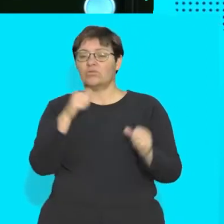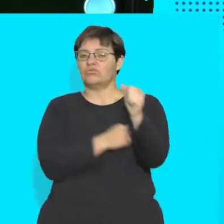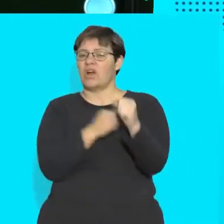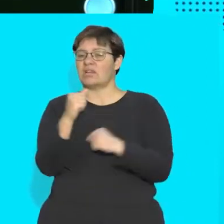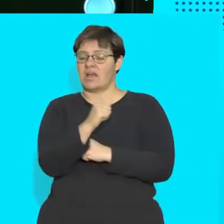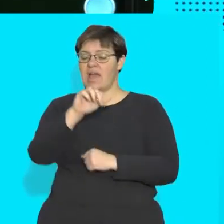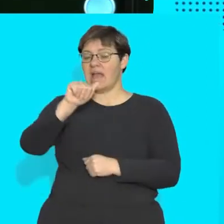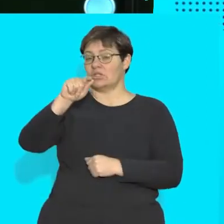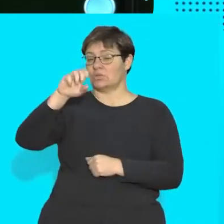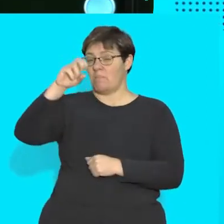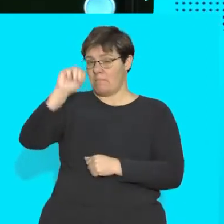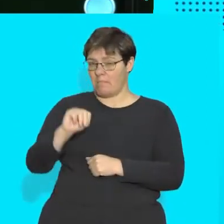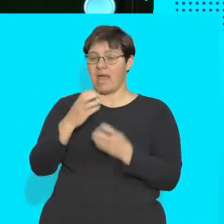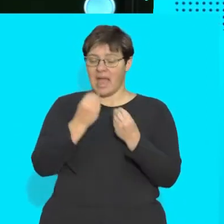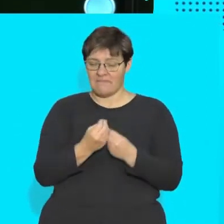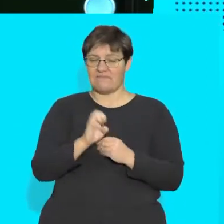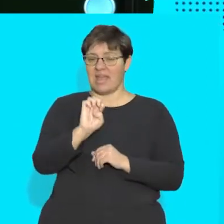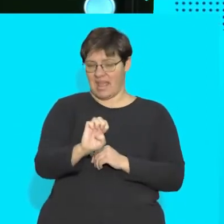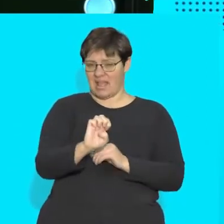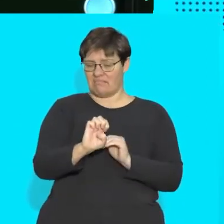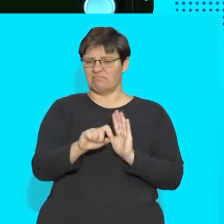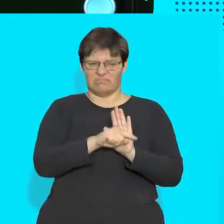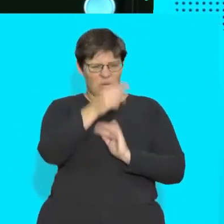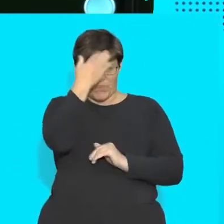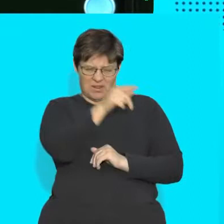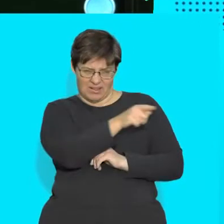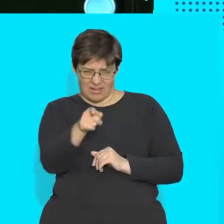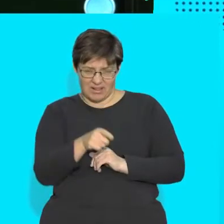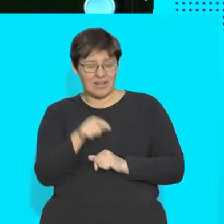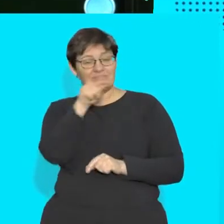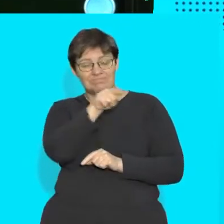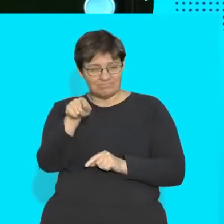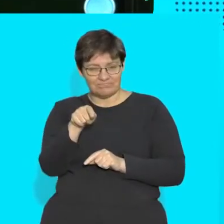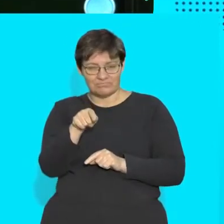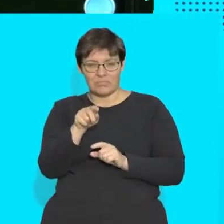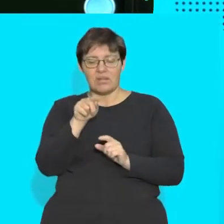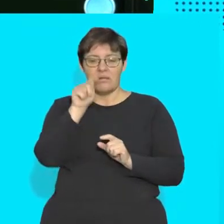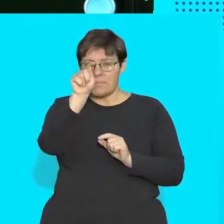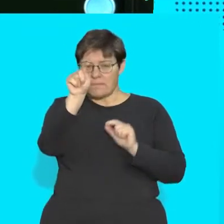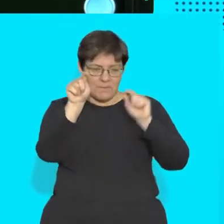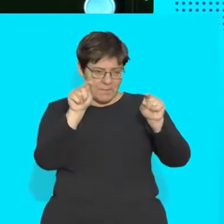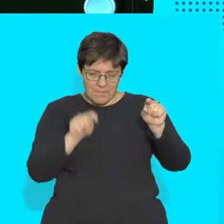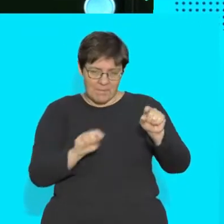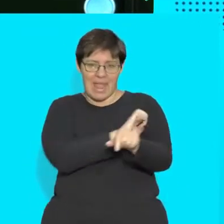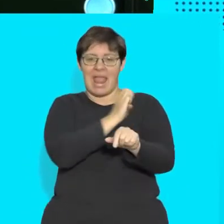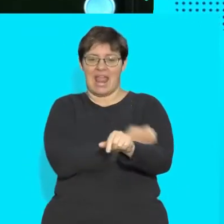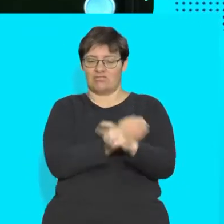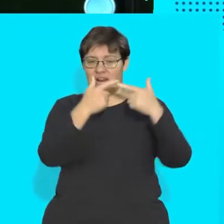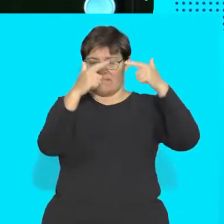an atom, the atom has electrons, which you know, and those electrons sit in certain energy levels.